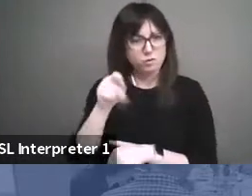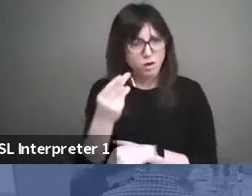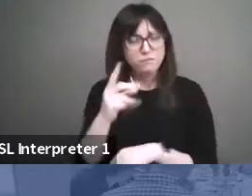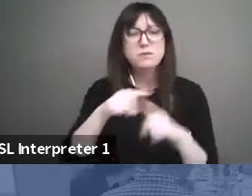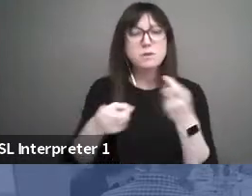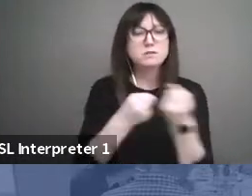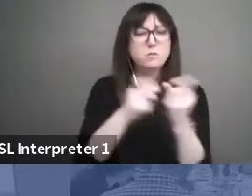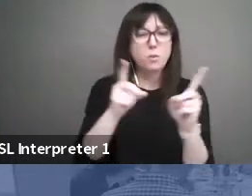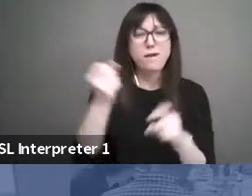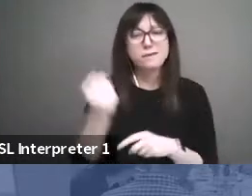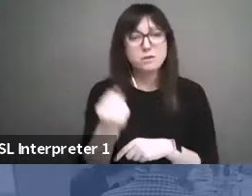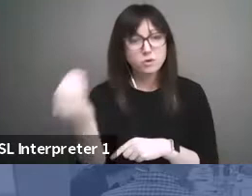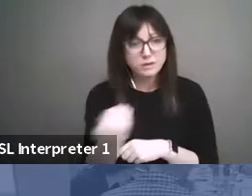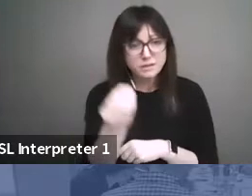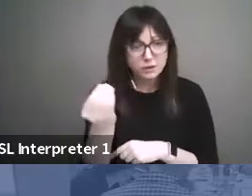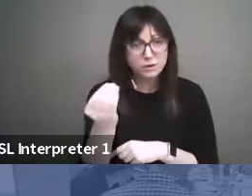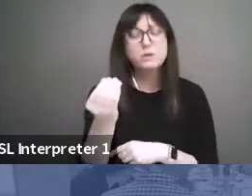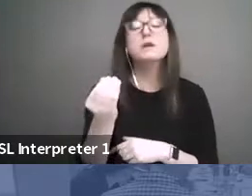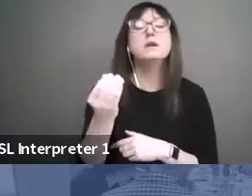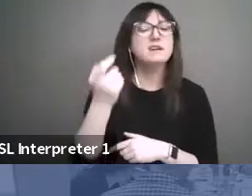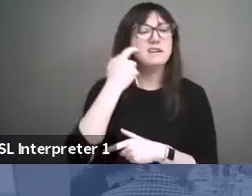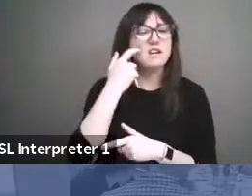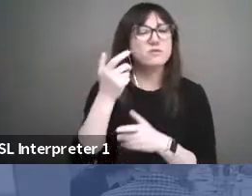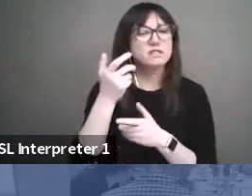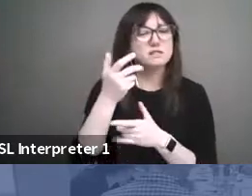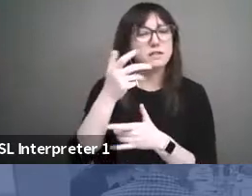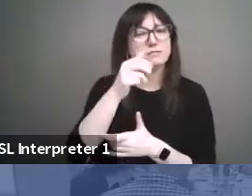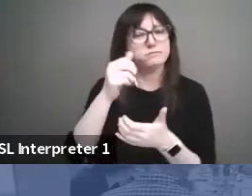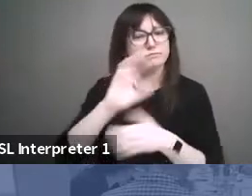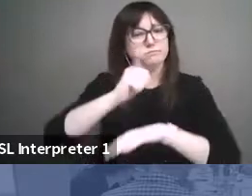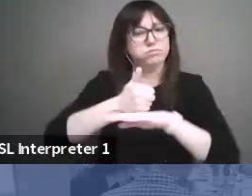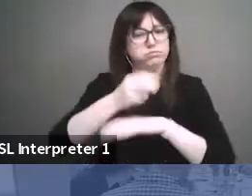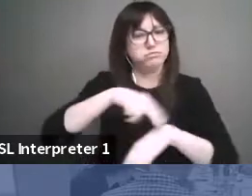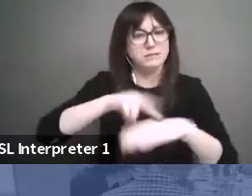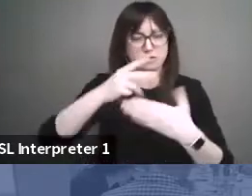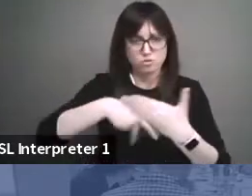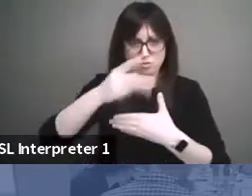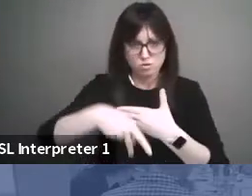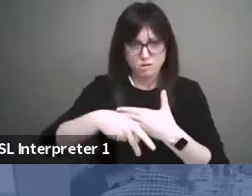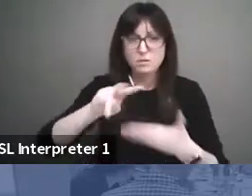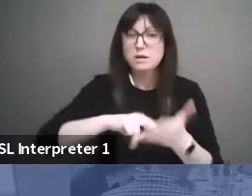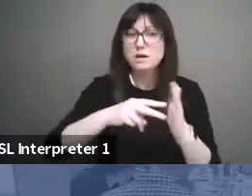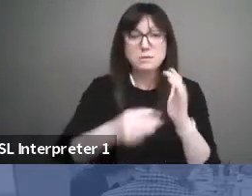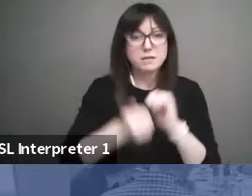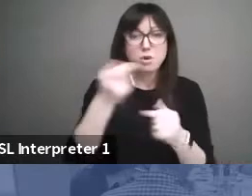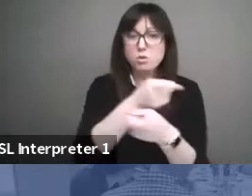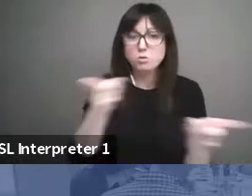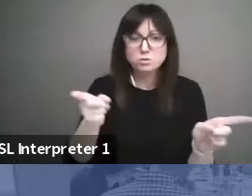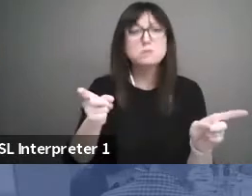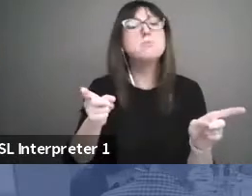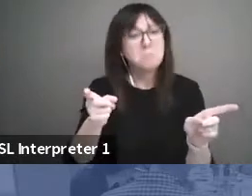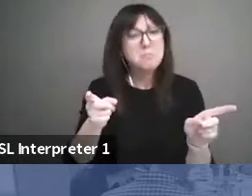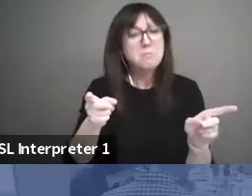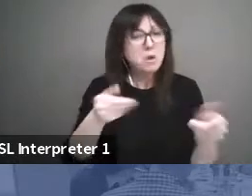of Southern Ontario and have recently brought on a national program. And this means that while most of our clients are relatively close